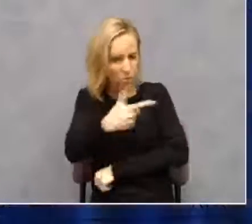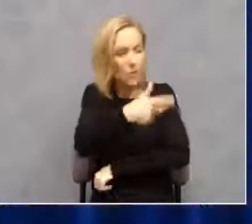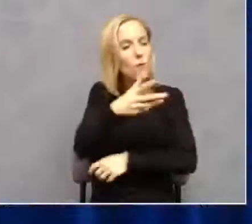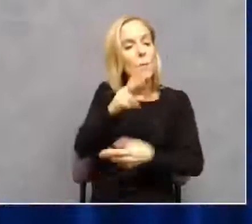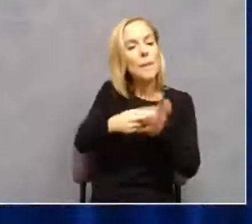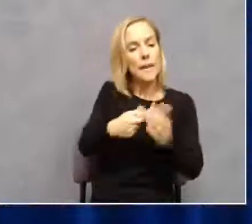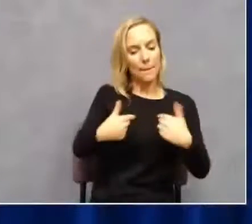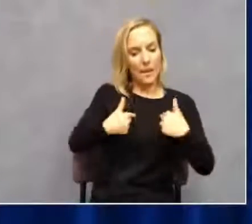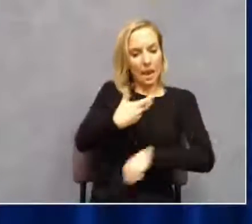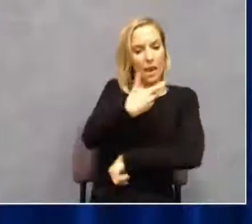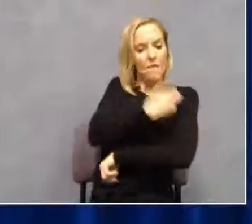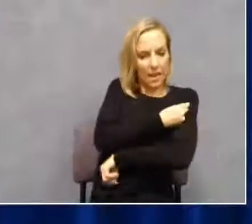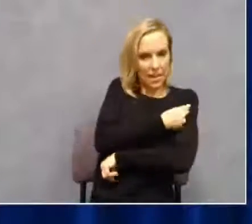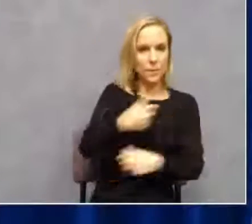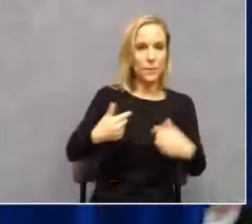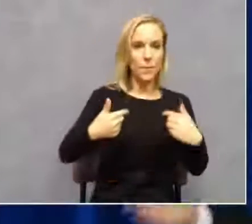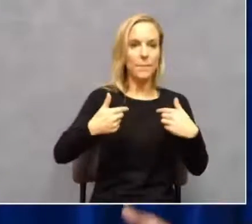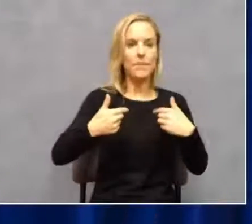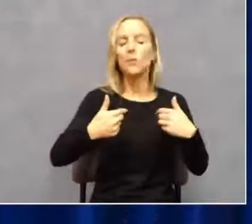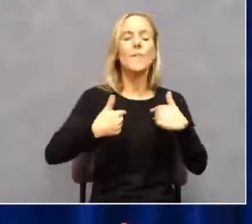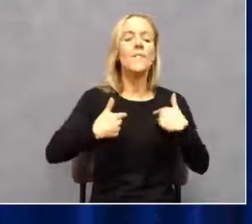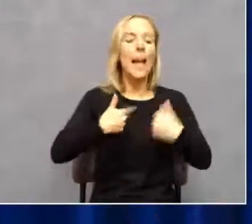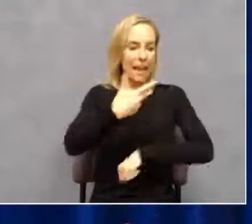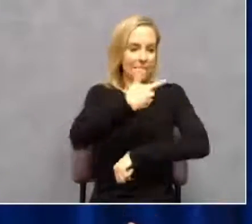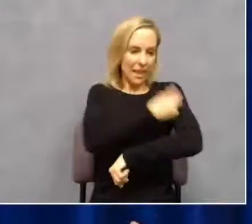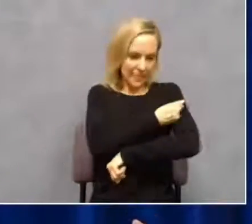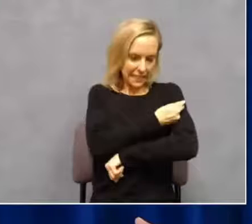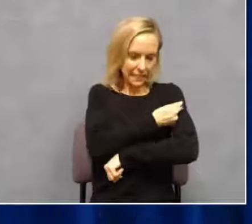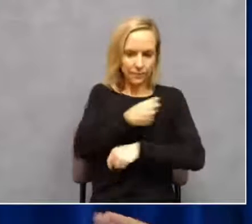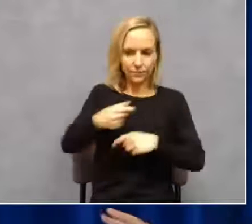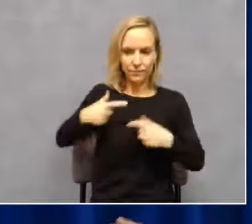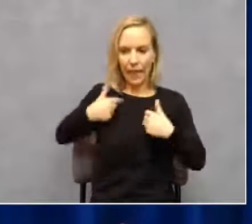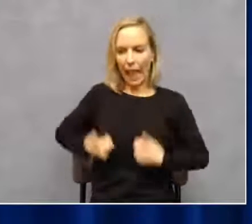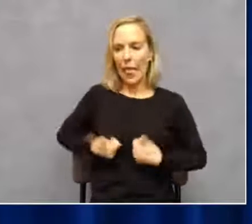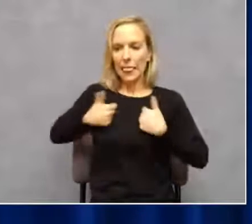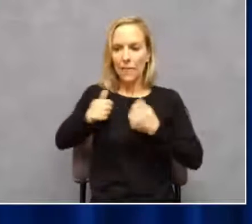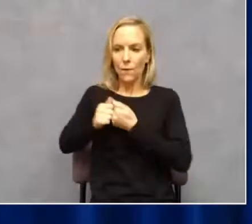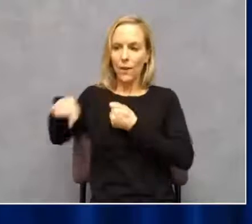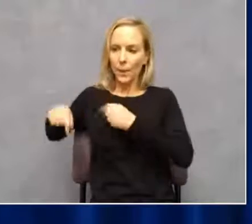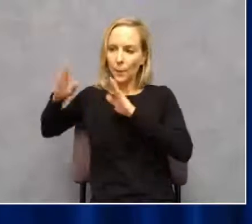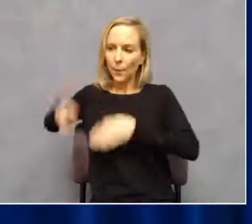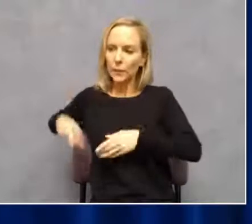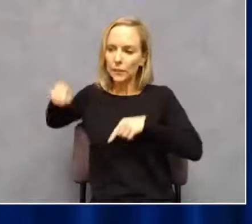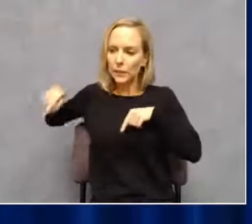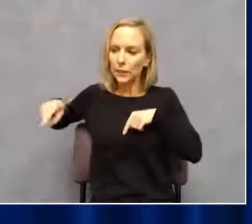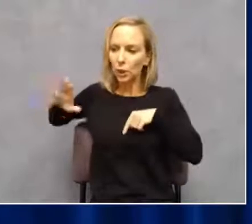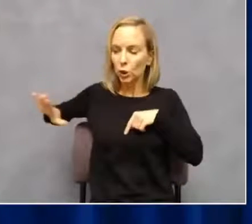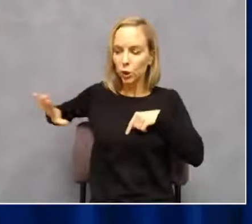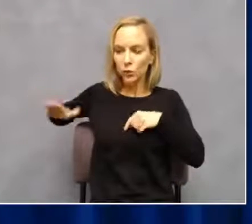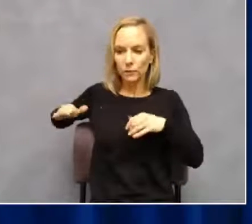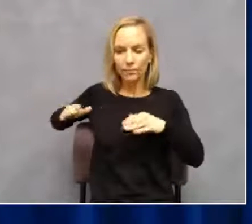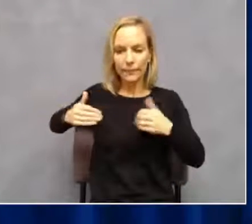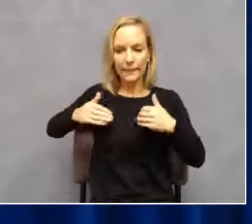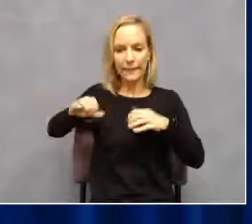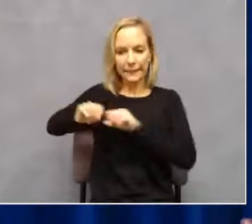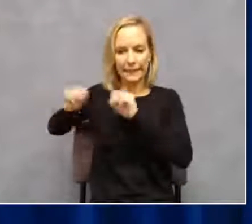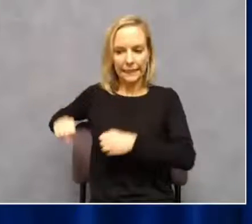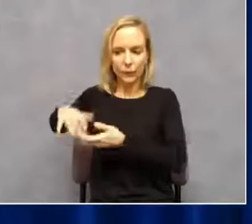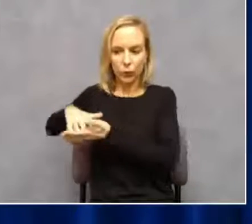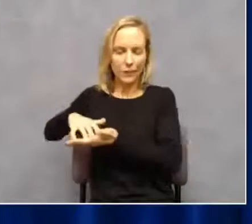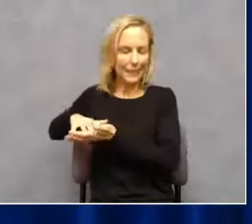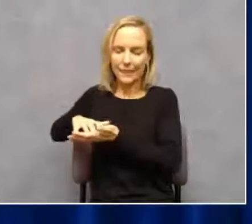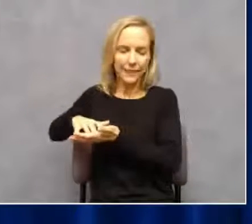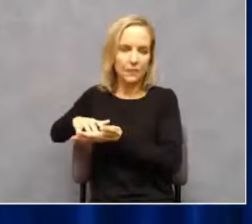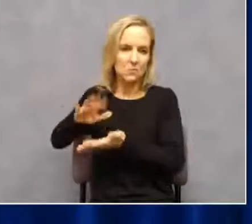like if I get a live attenuated vaccine and I live with someone who they say your immune system's weak, no, generally that wouldn't be a